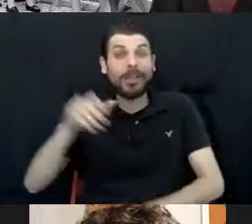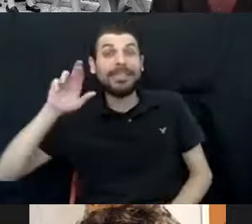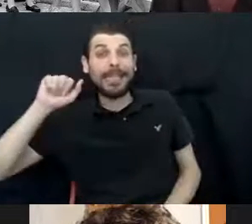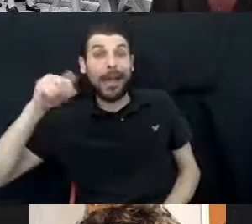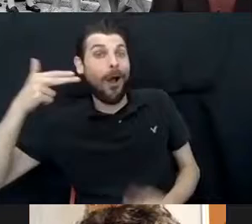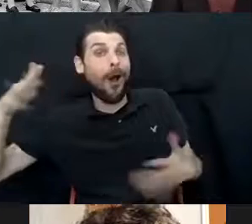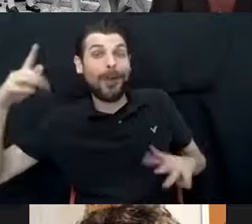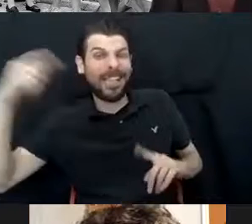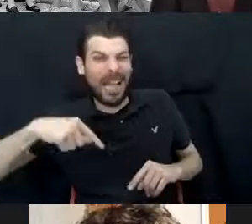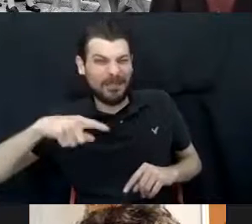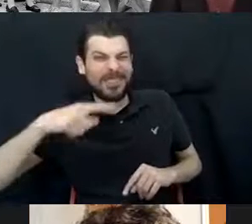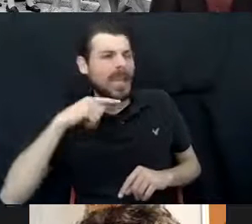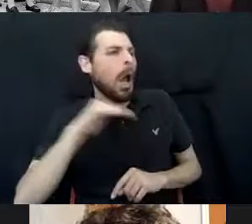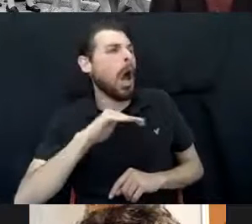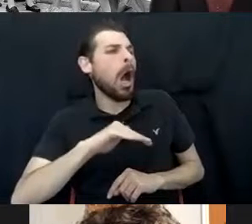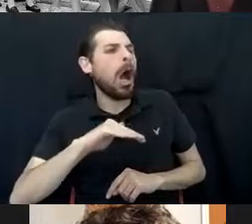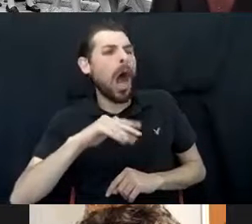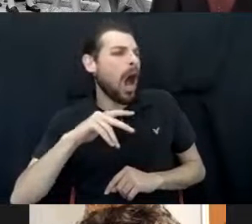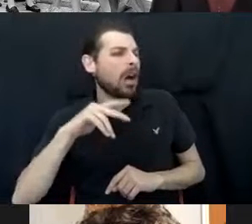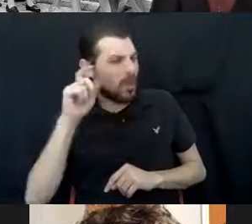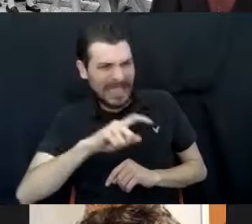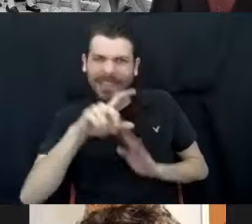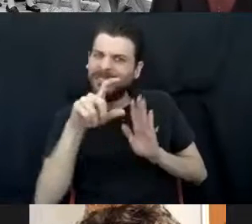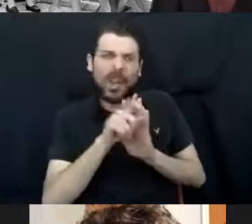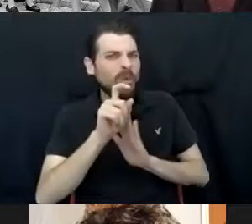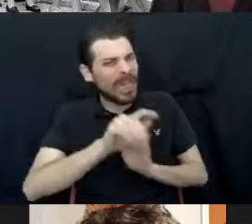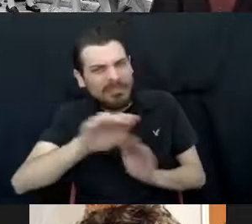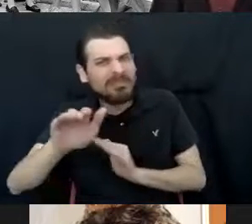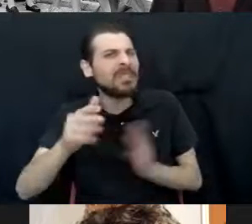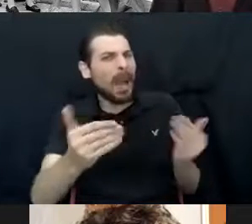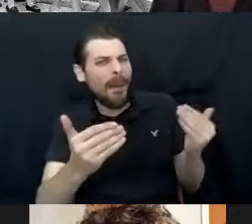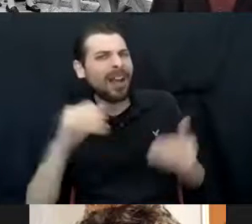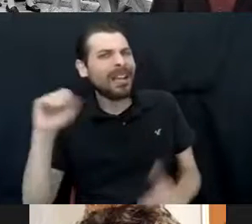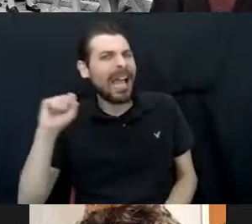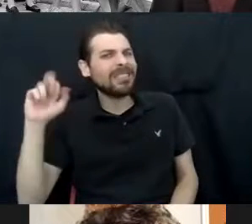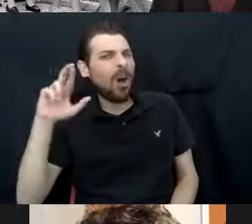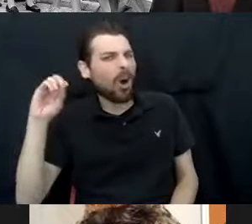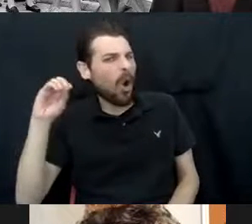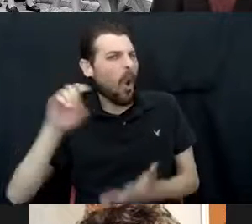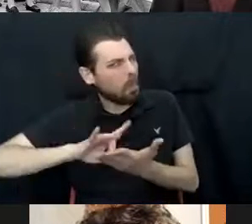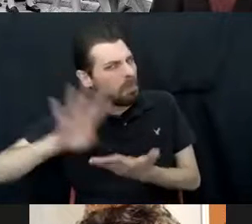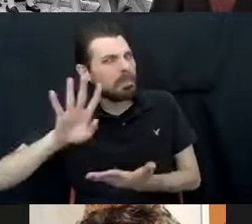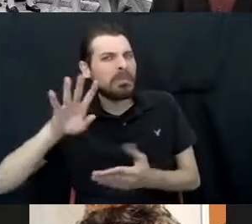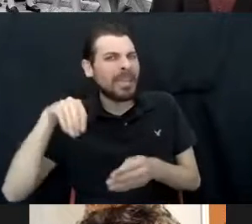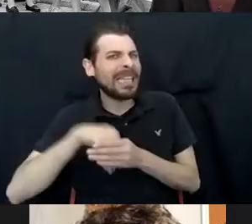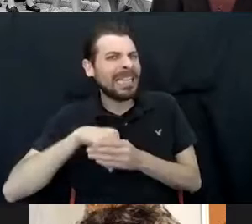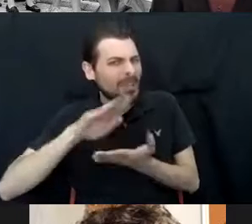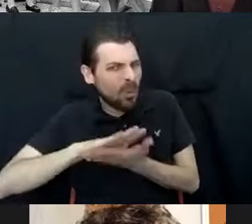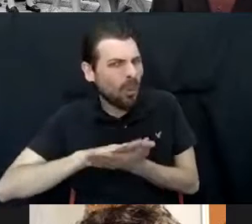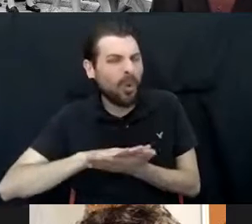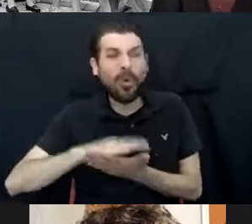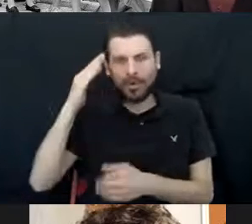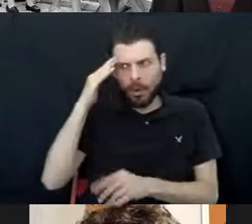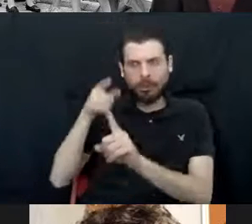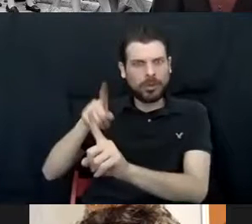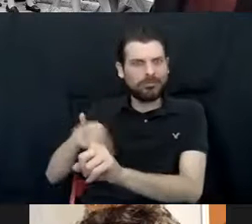me putting out in videos last year for getting the SROs out of their school when she was the Black Student, you know, the